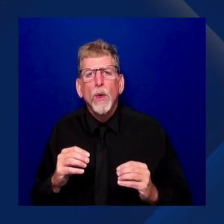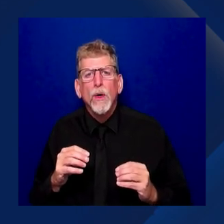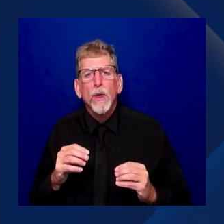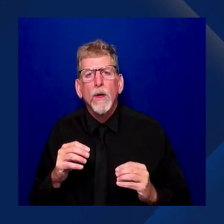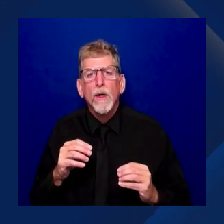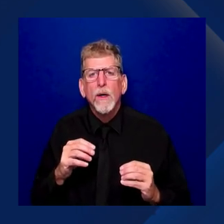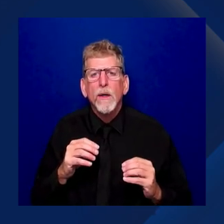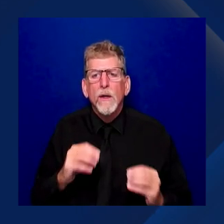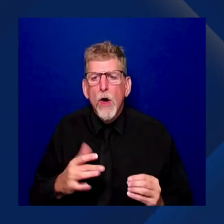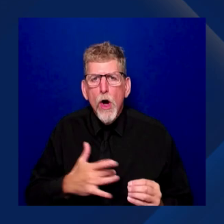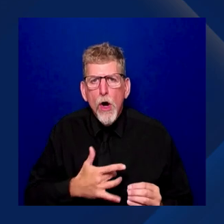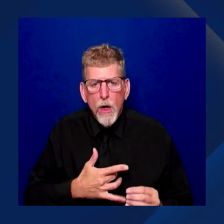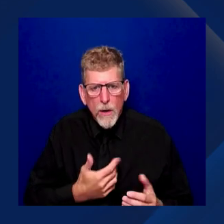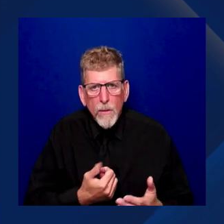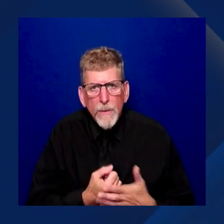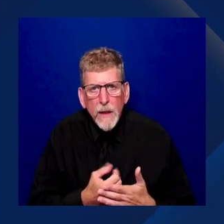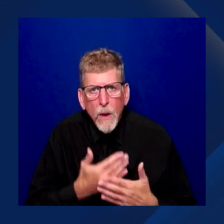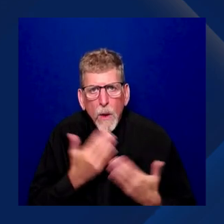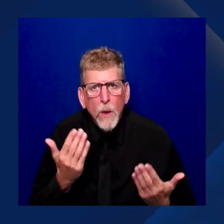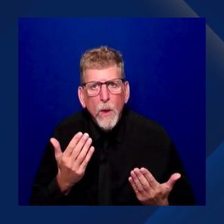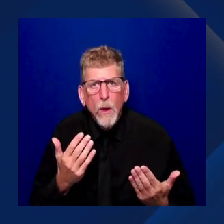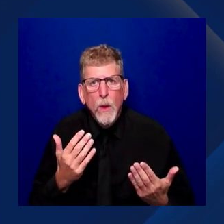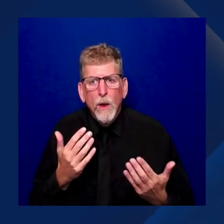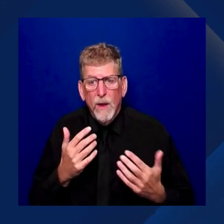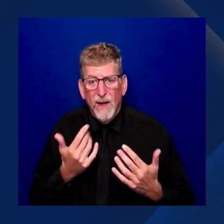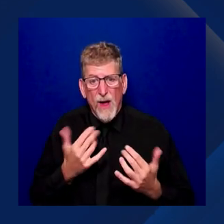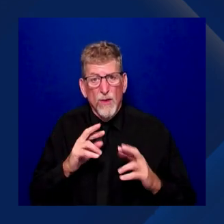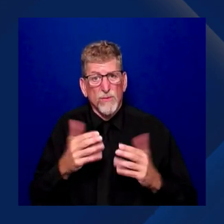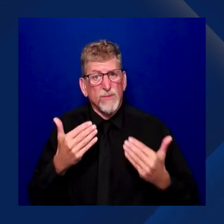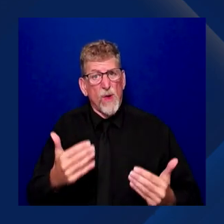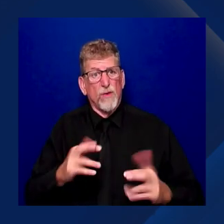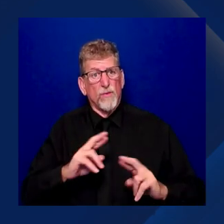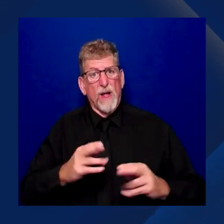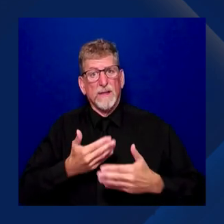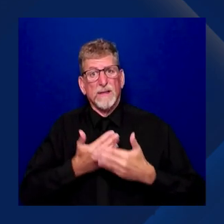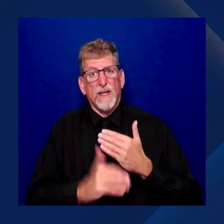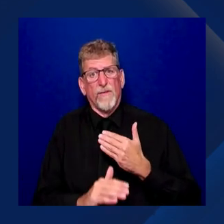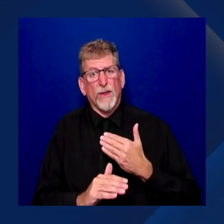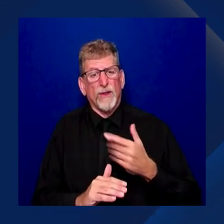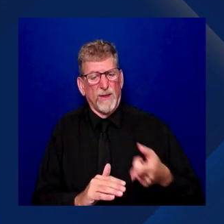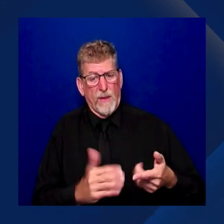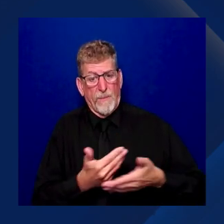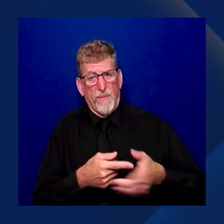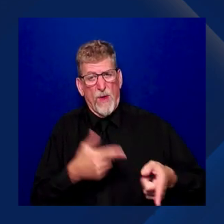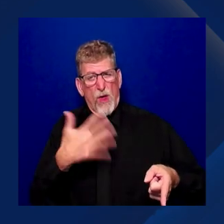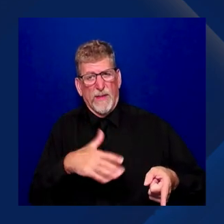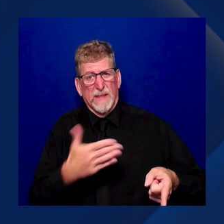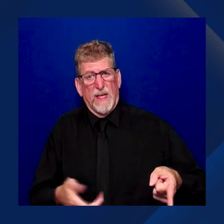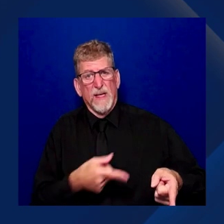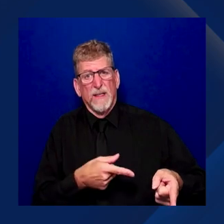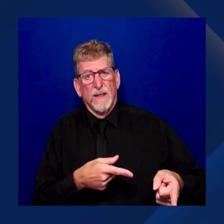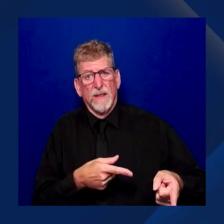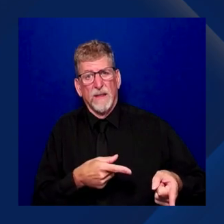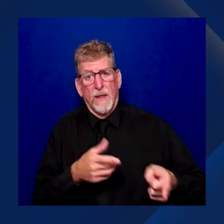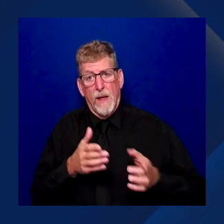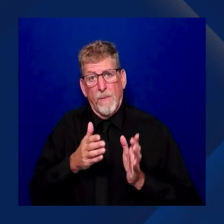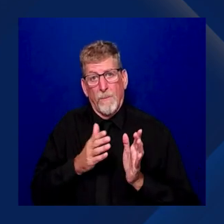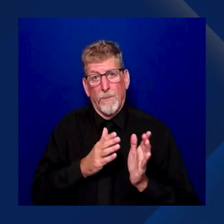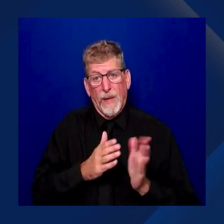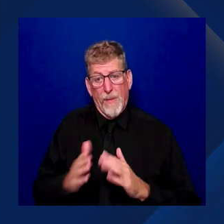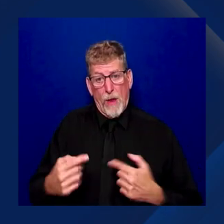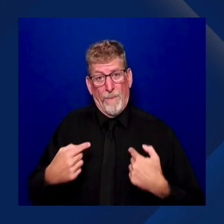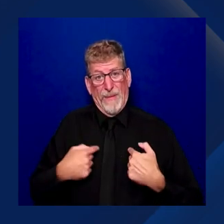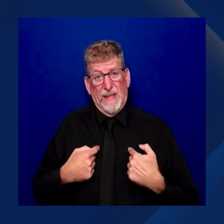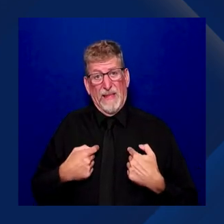baby. As they prepped me, my body literally decided to go in shock, and I was now